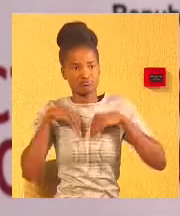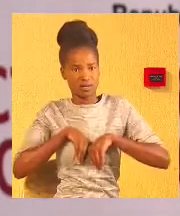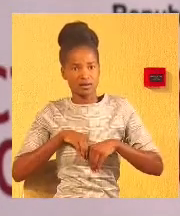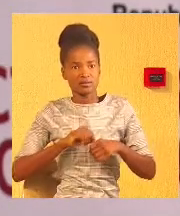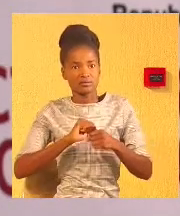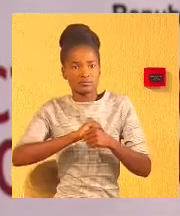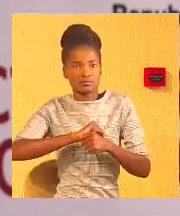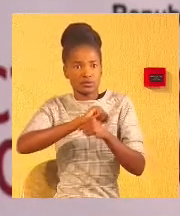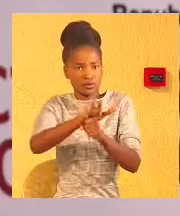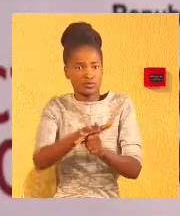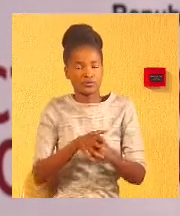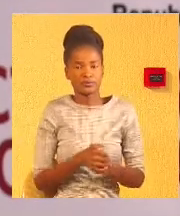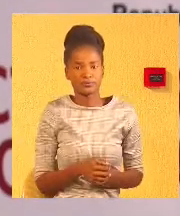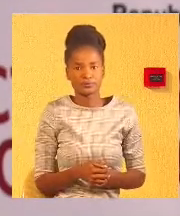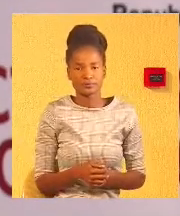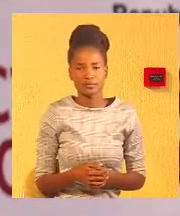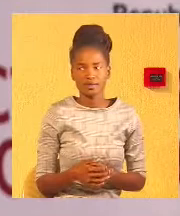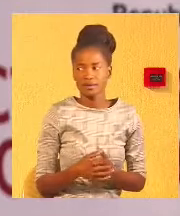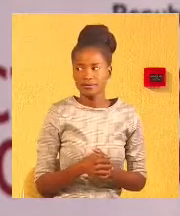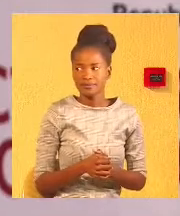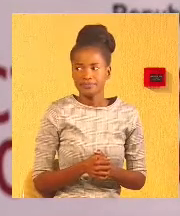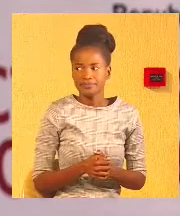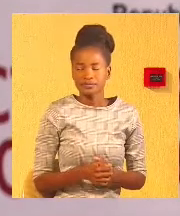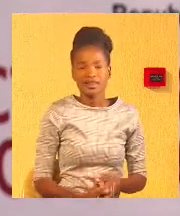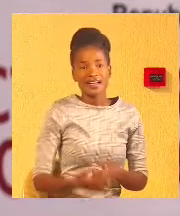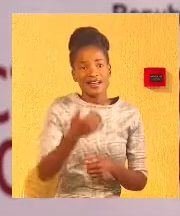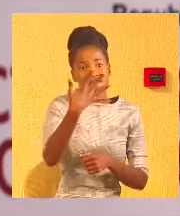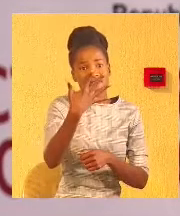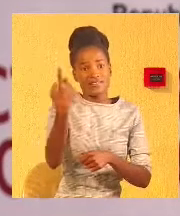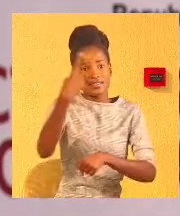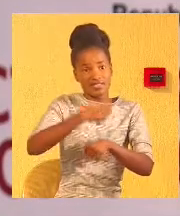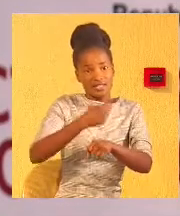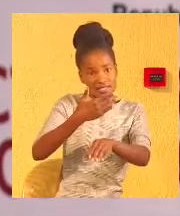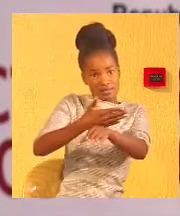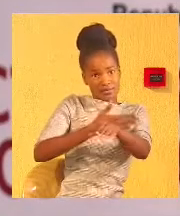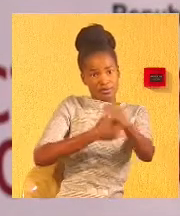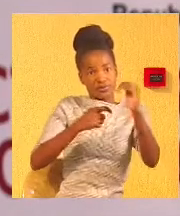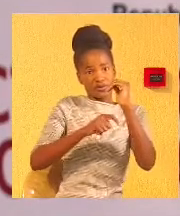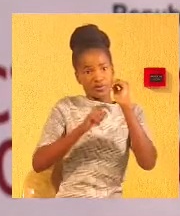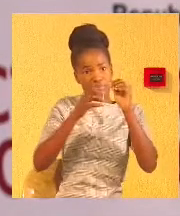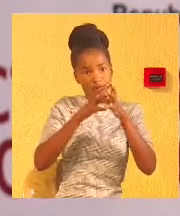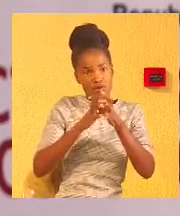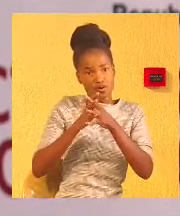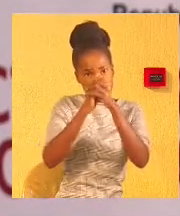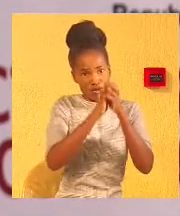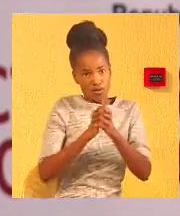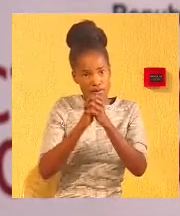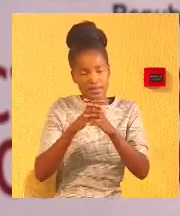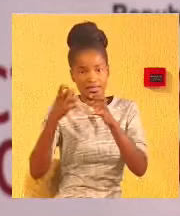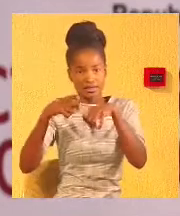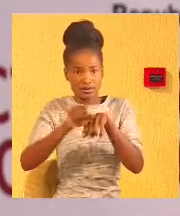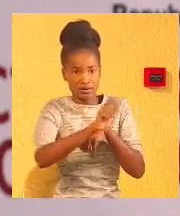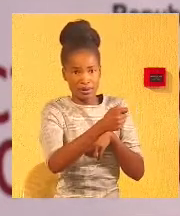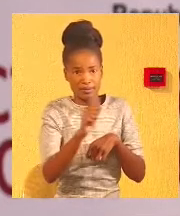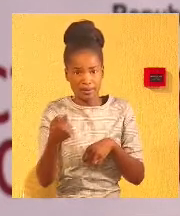that 5 days before the lockdown, that was between the 12th and